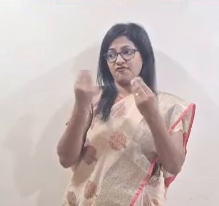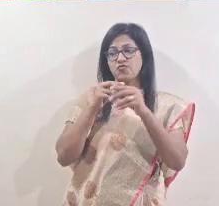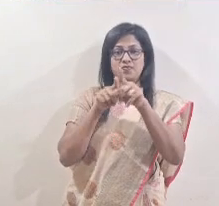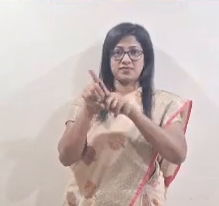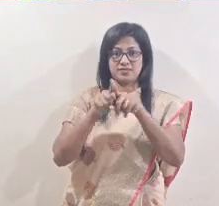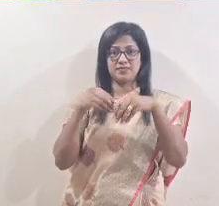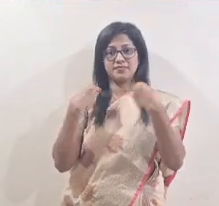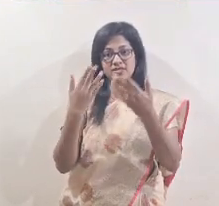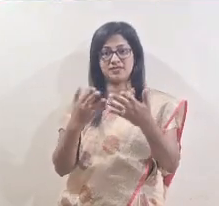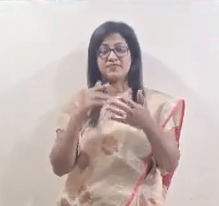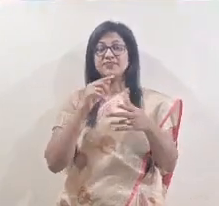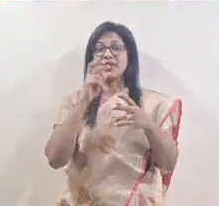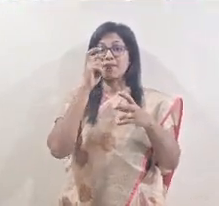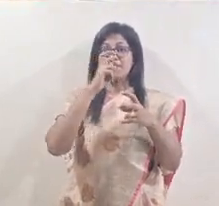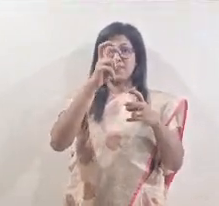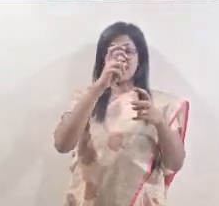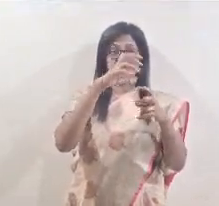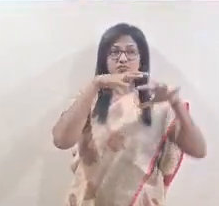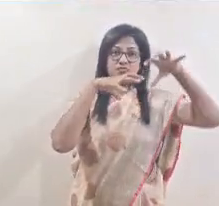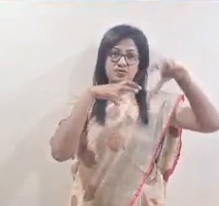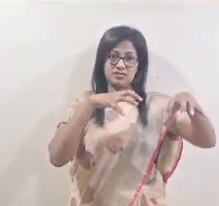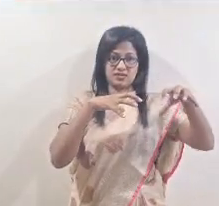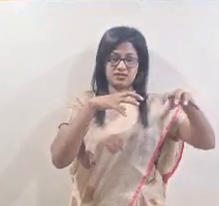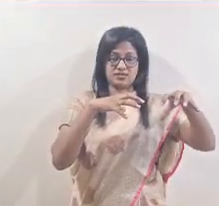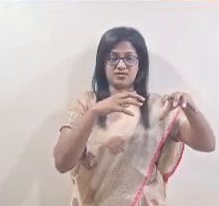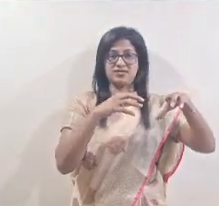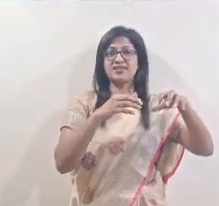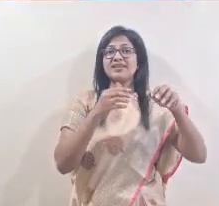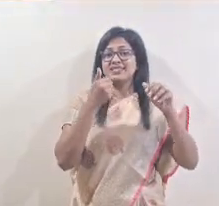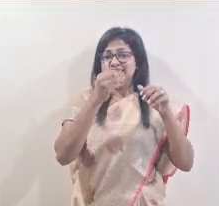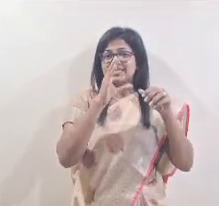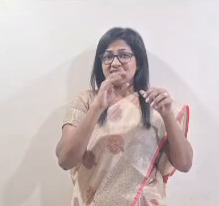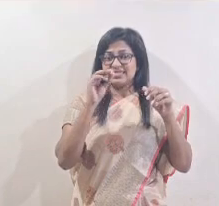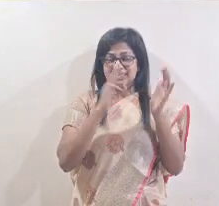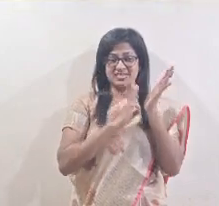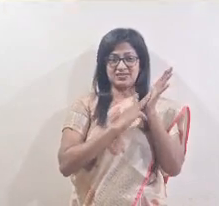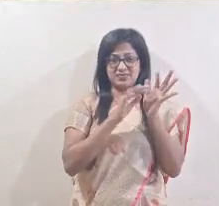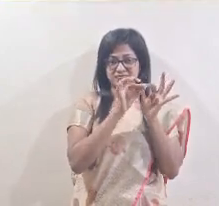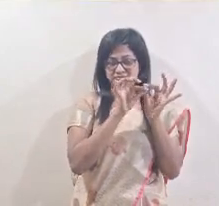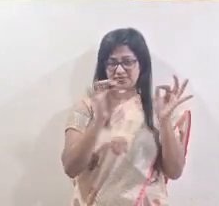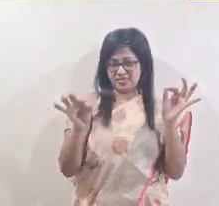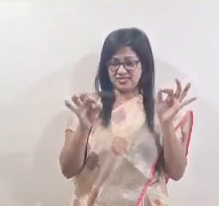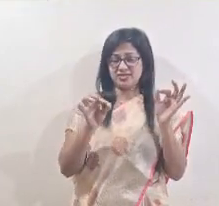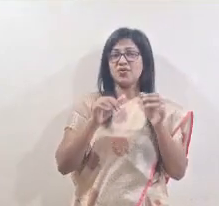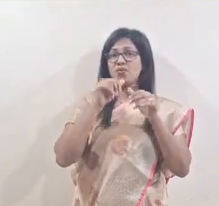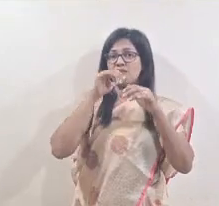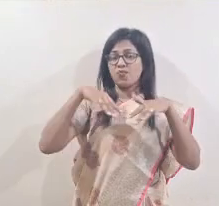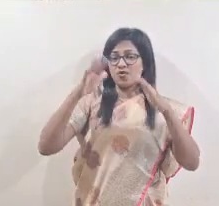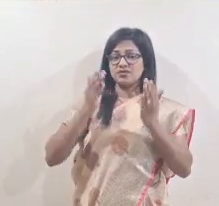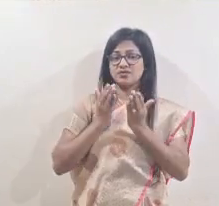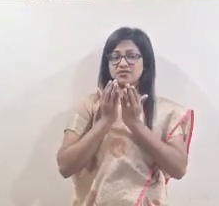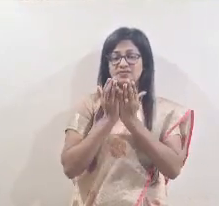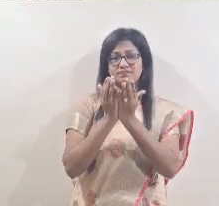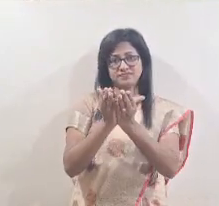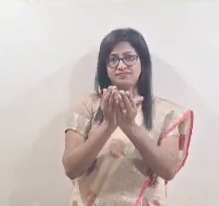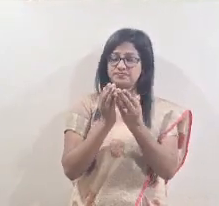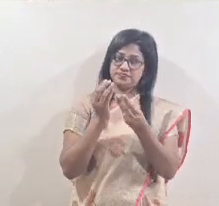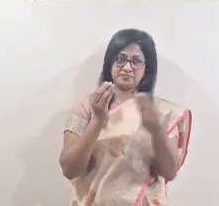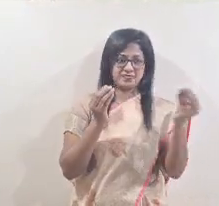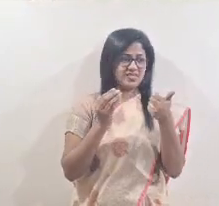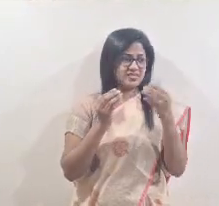few examples. Like there is a metro station present at just 600 meter from the water transport terminal,